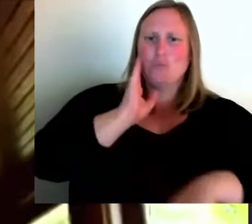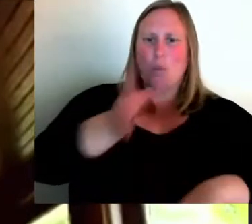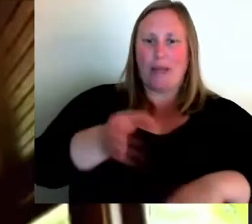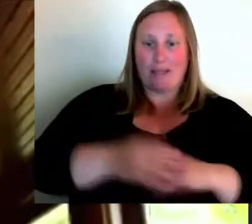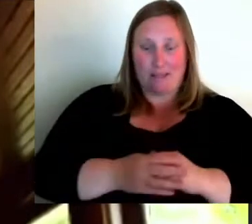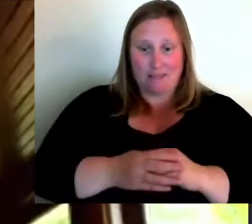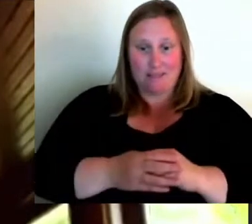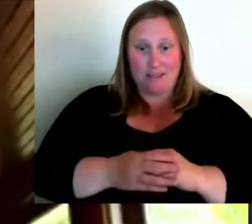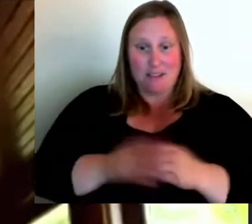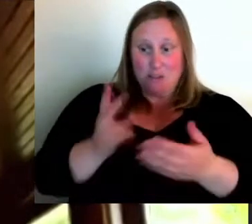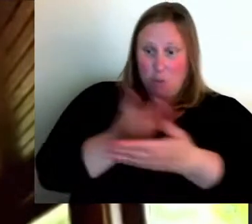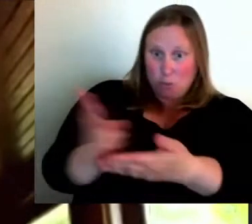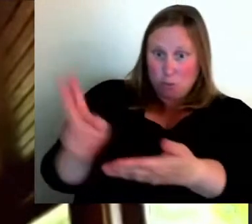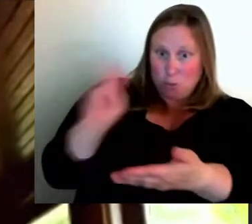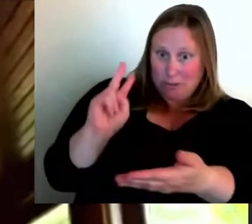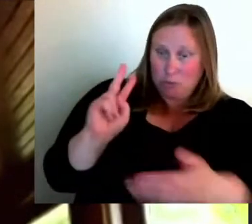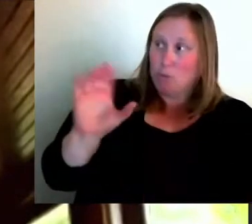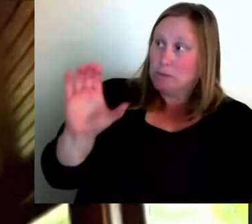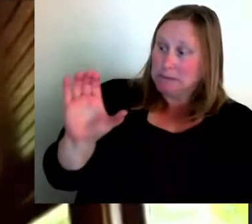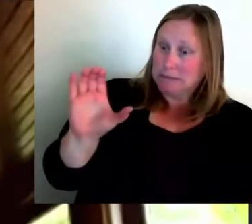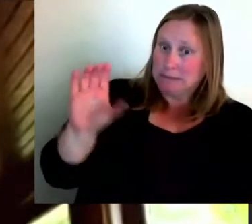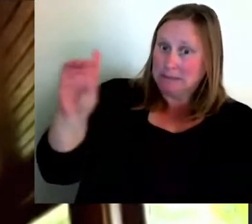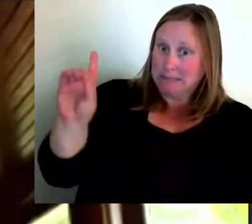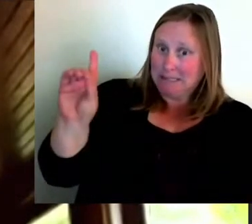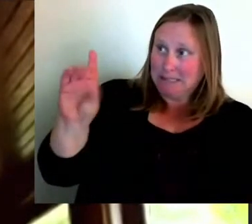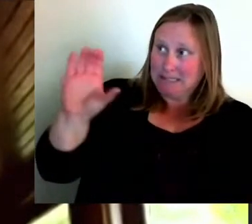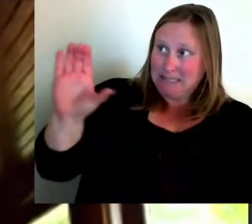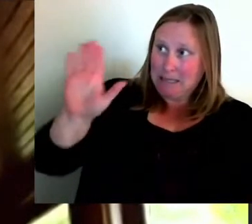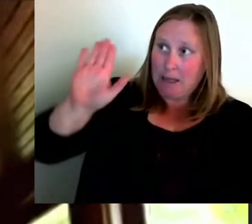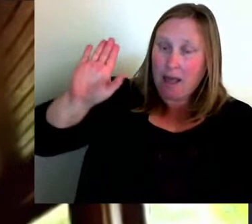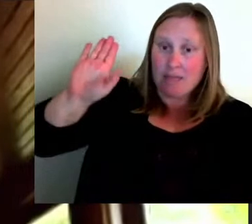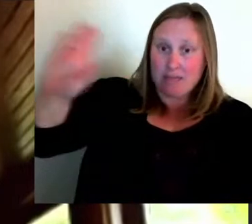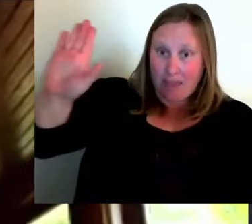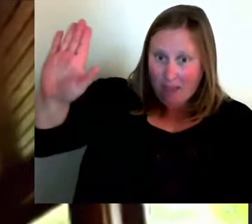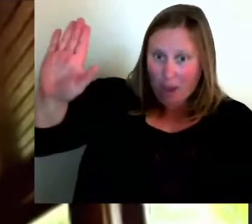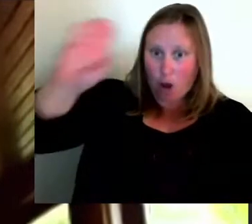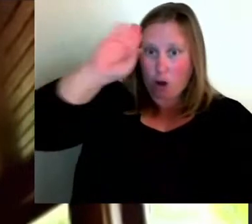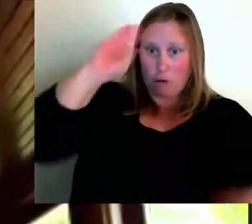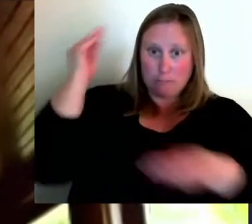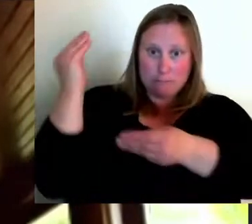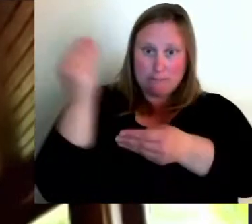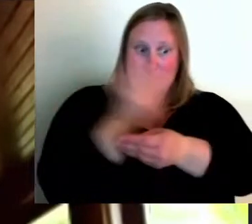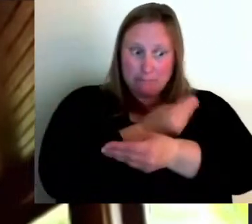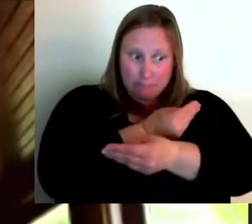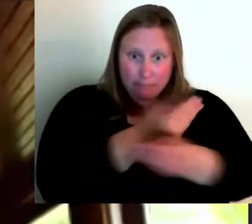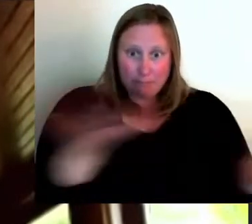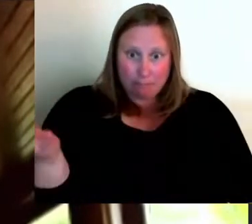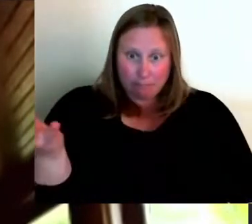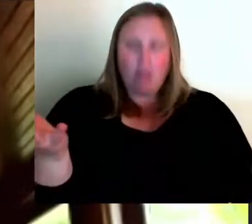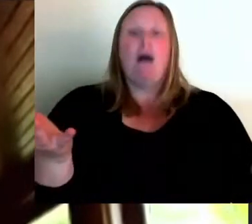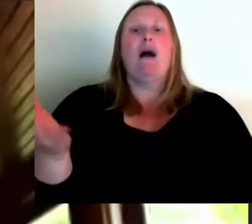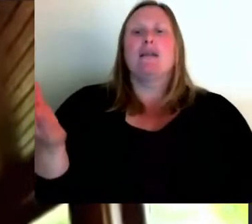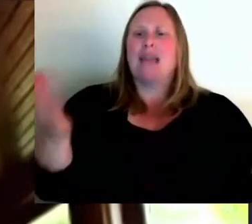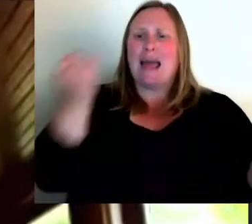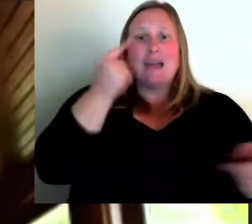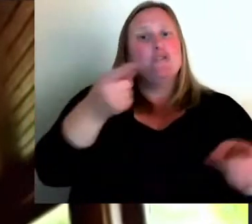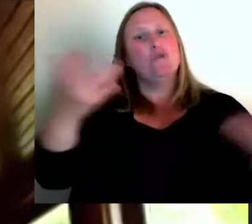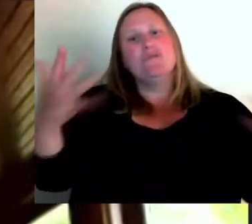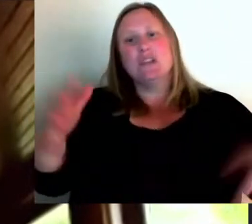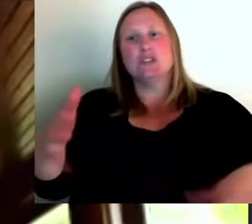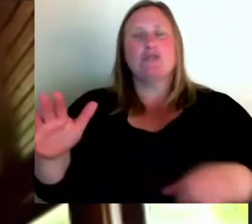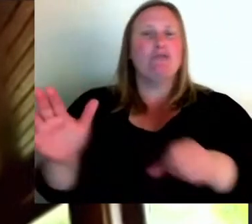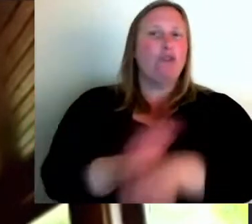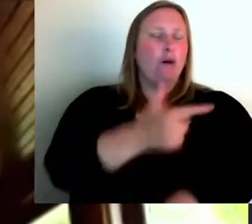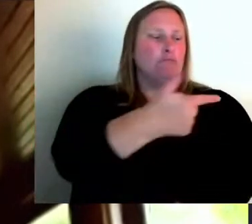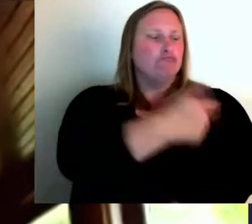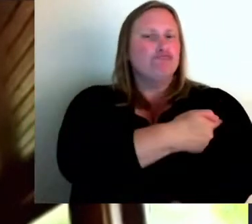weeks ago, the CDC, with a fair amount of media attention, announced that fully vaccinated people can feel more comfortable